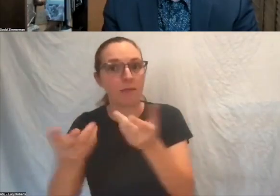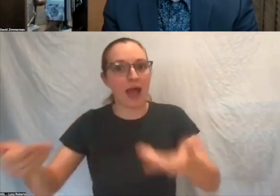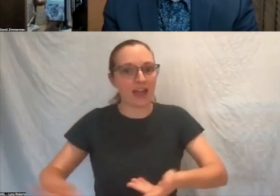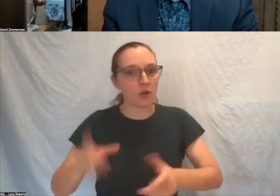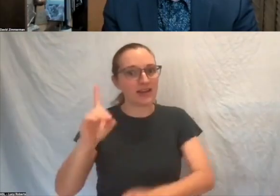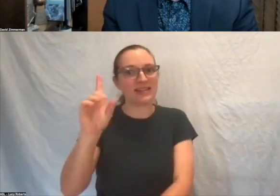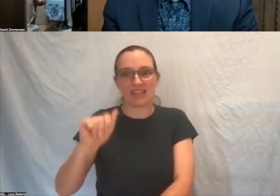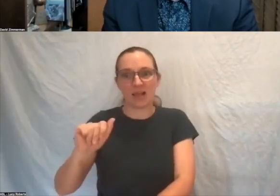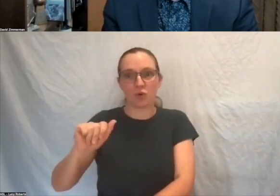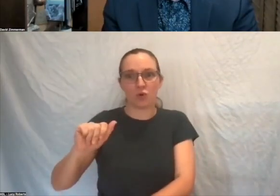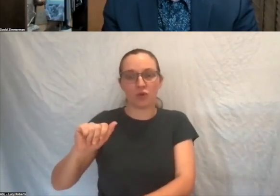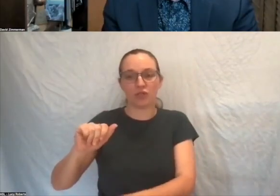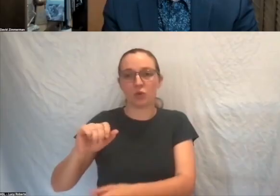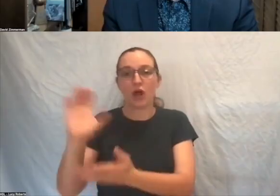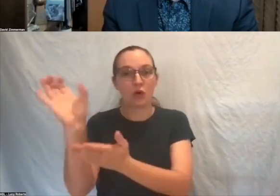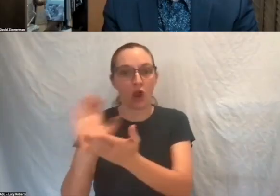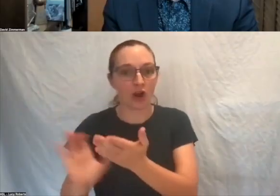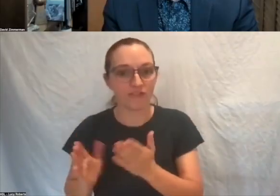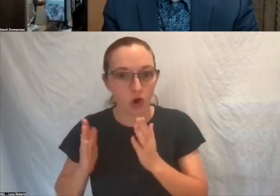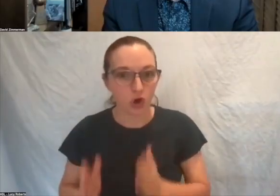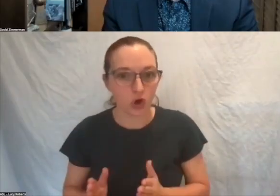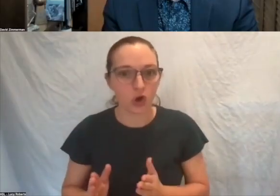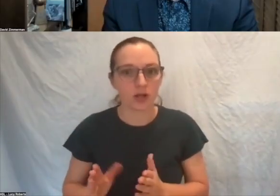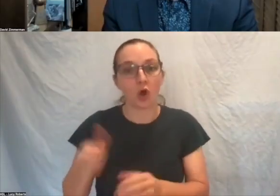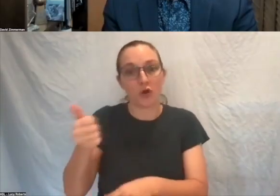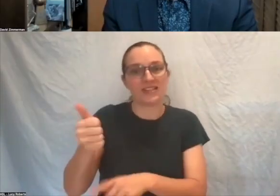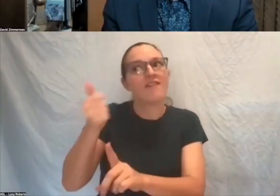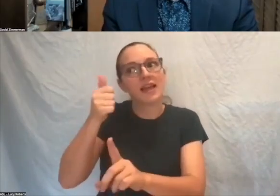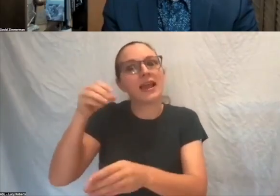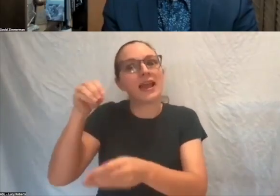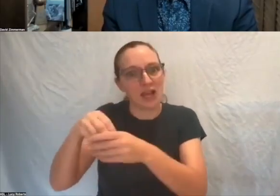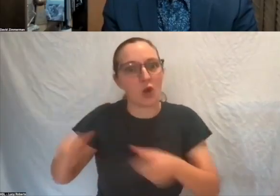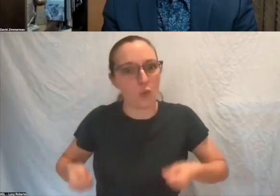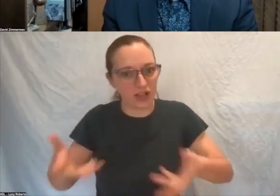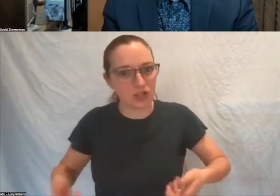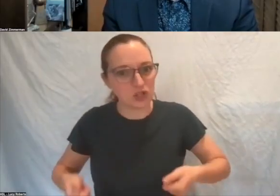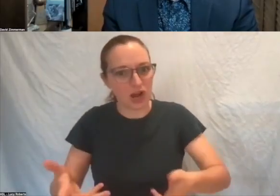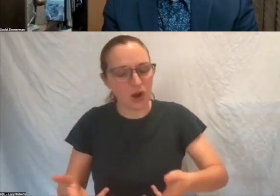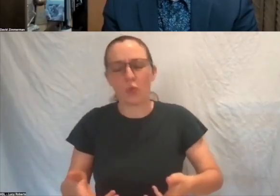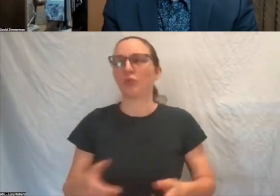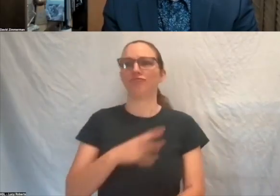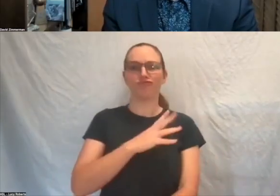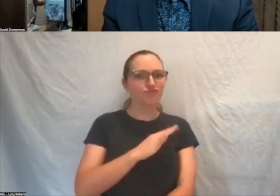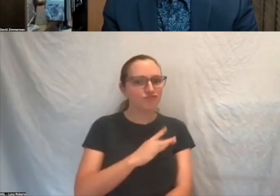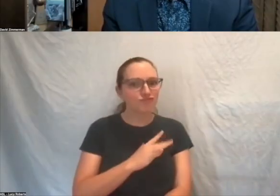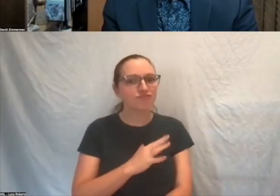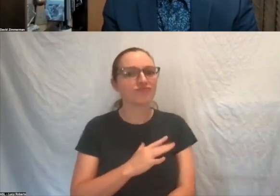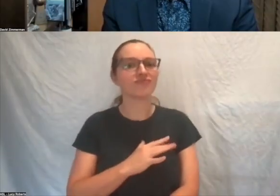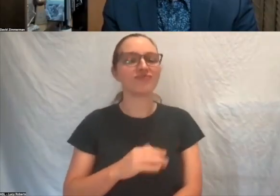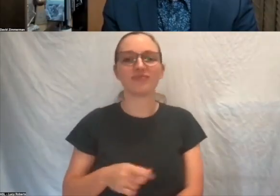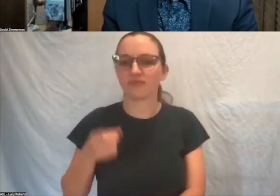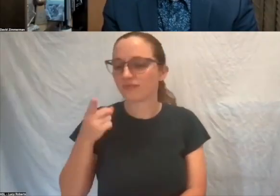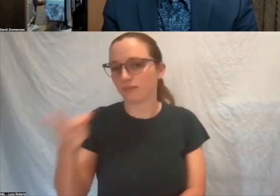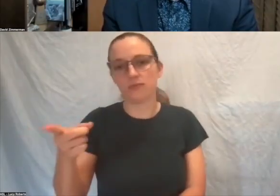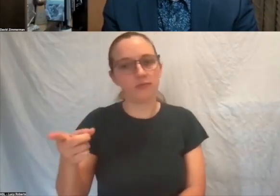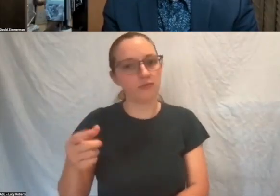disabled choreographer, a choreographer who was in a wheelchair herself, was just really cool. And she herself is just